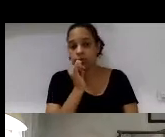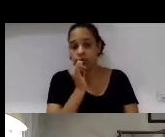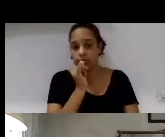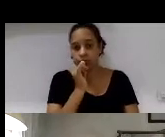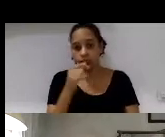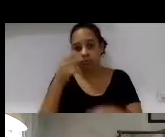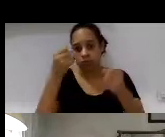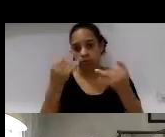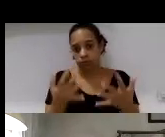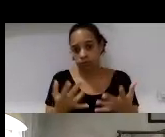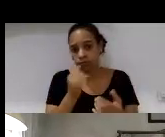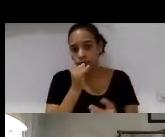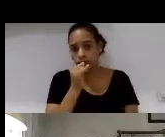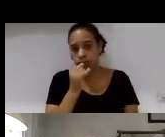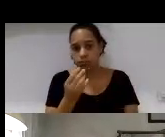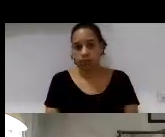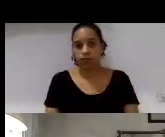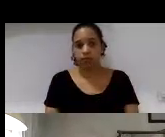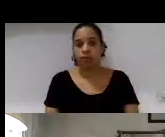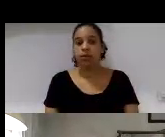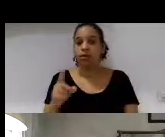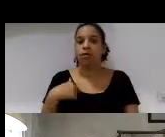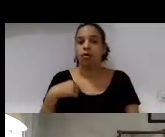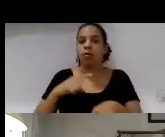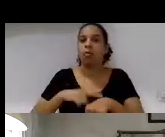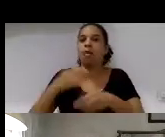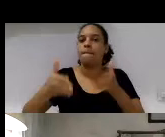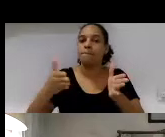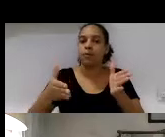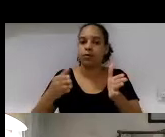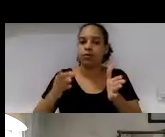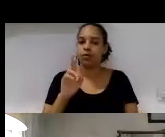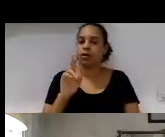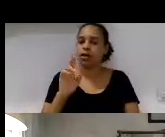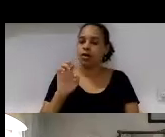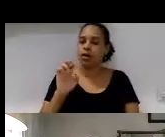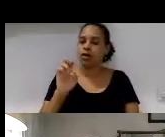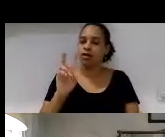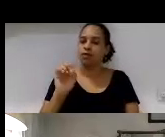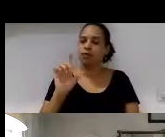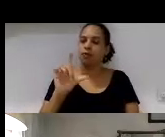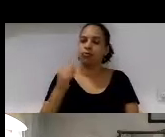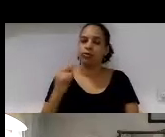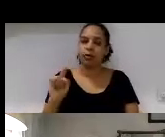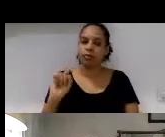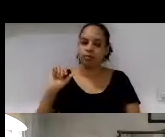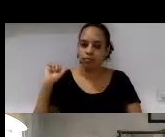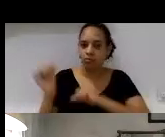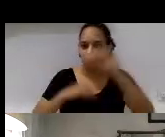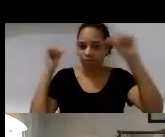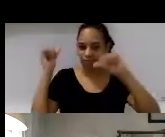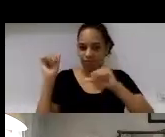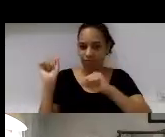uprisings which seized control of the factories and enterprises and placed them under the control of shuras. That's a